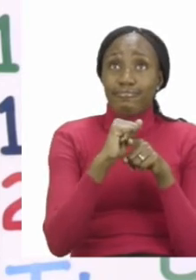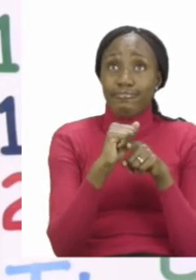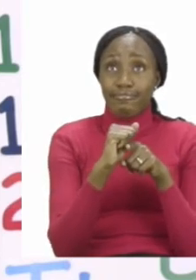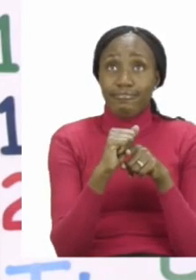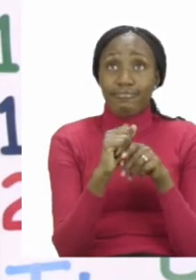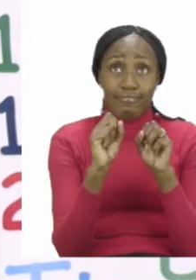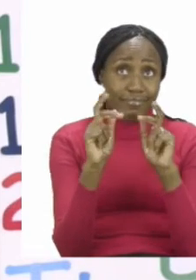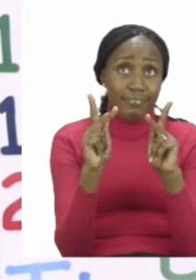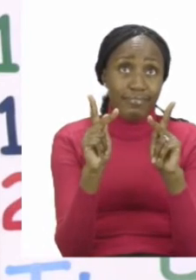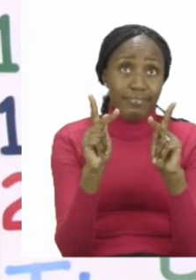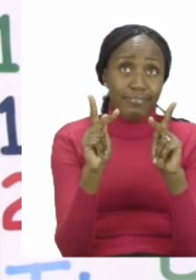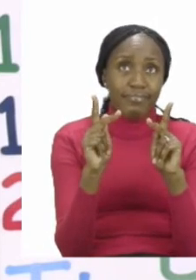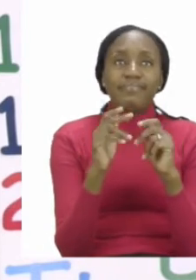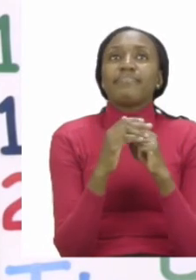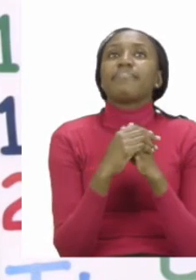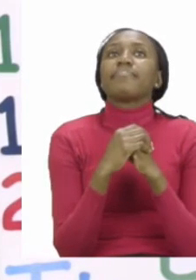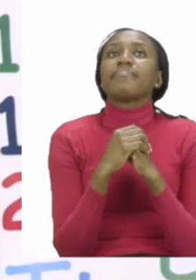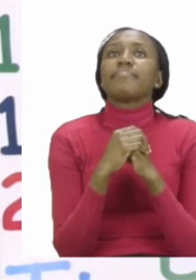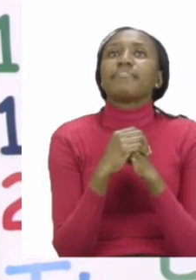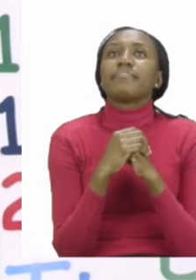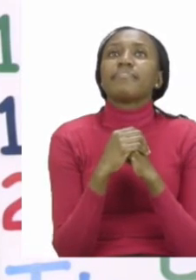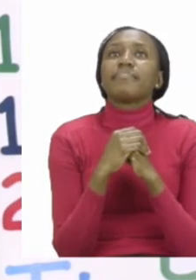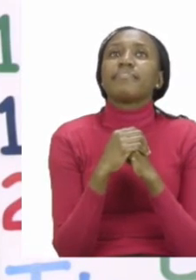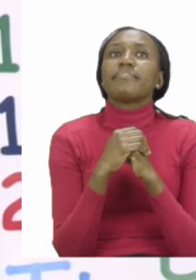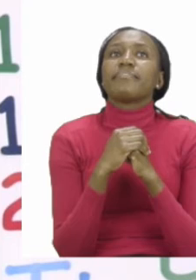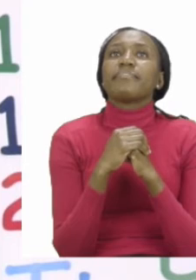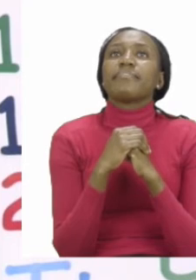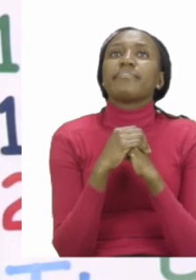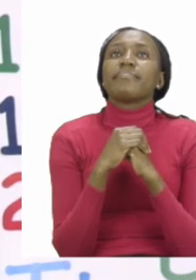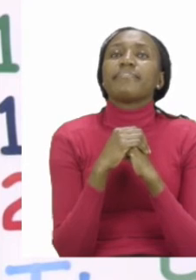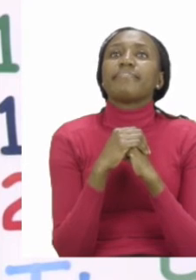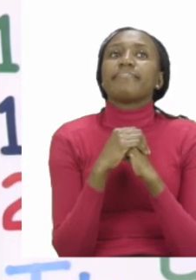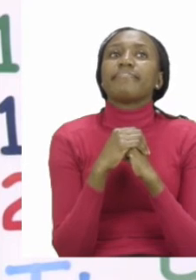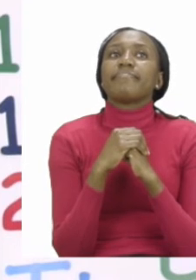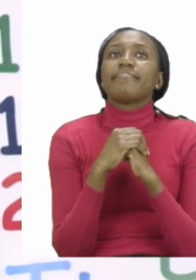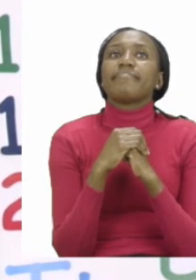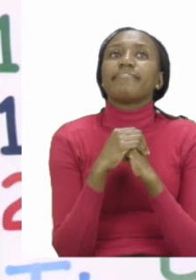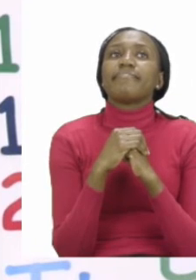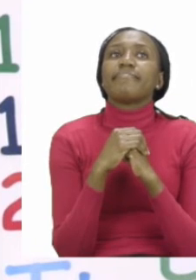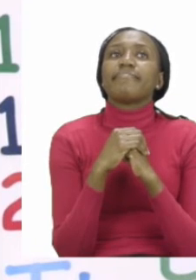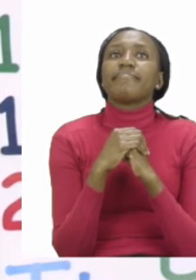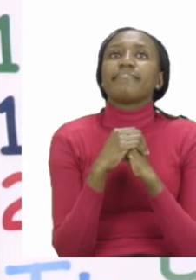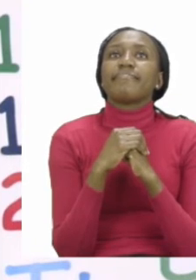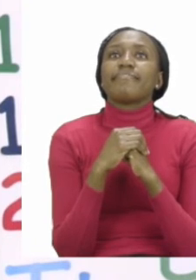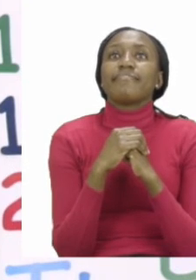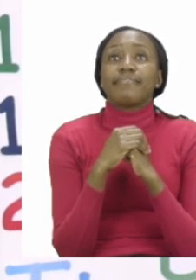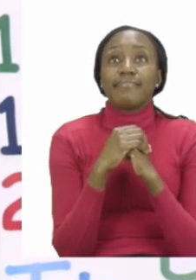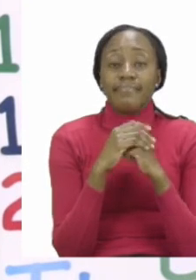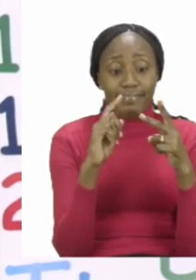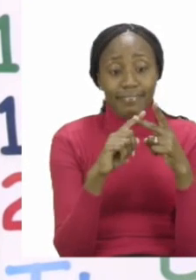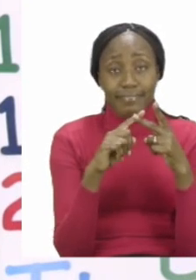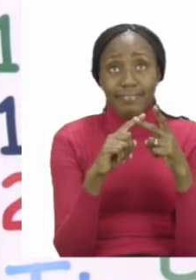all the way to the right hand side of the page. Let's try the second